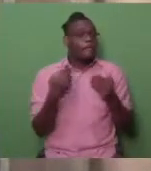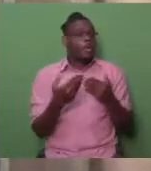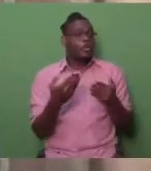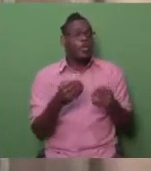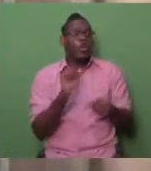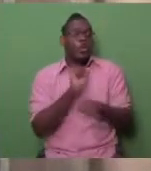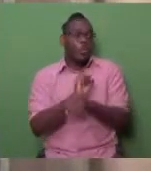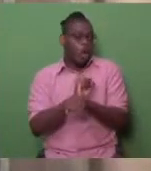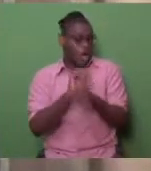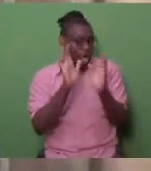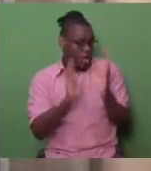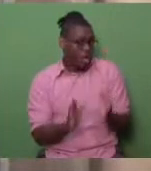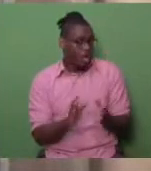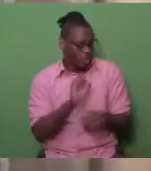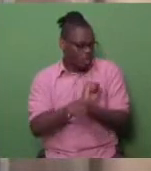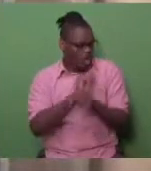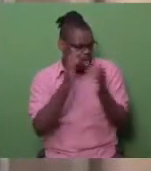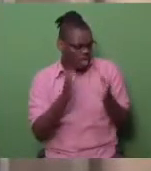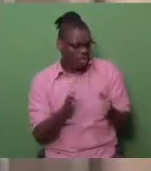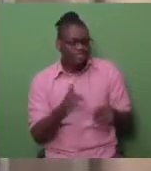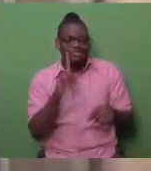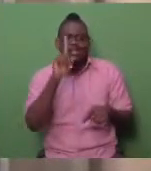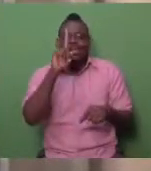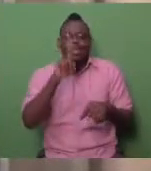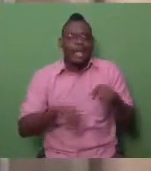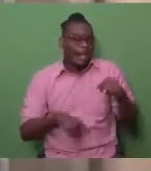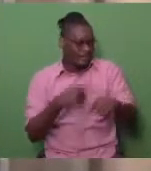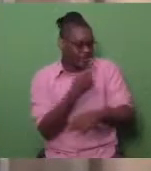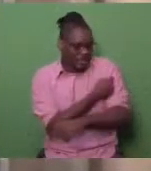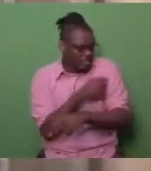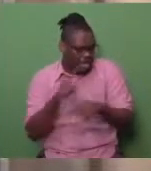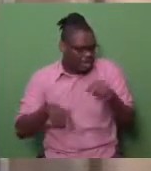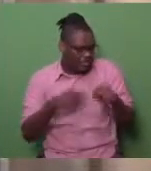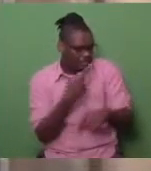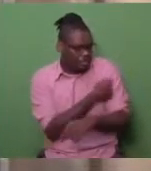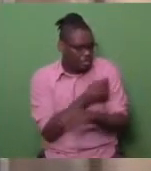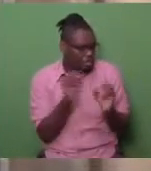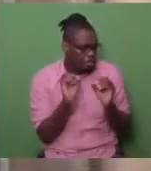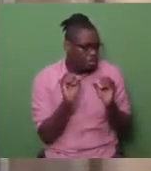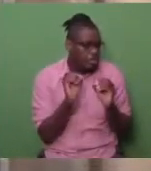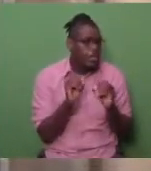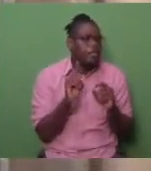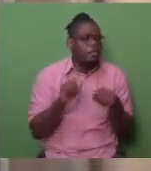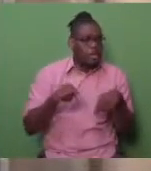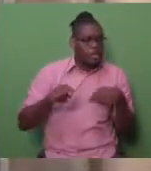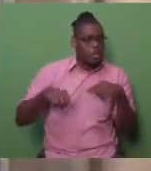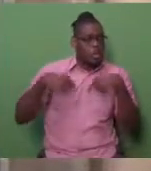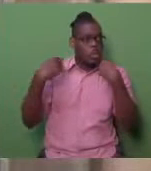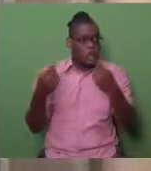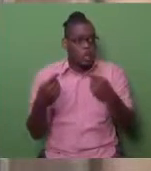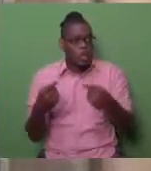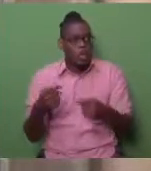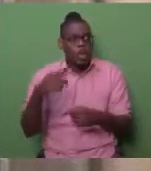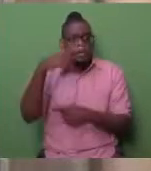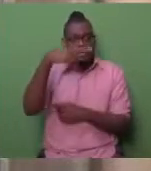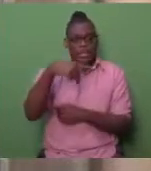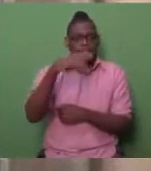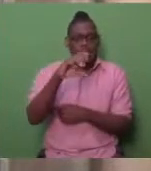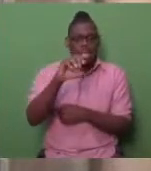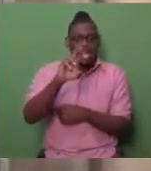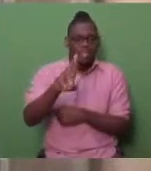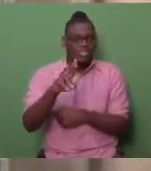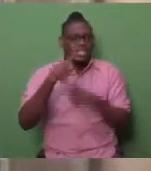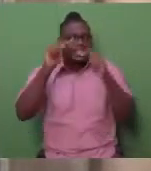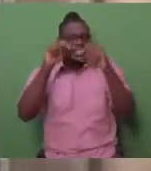to work. Who pays for this? This contradicts the opinion of the president of the industrial court, Deborah Thomas